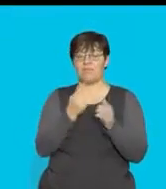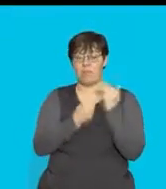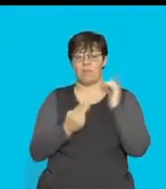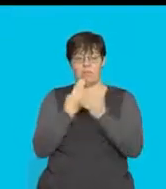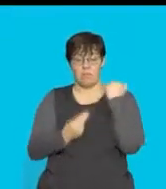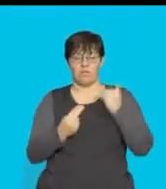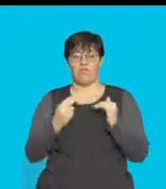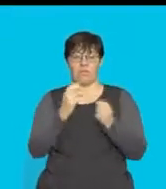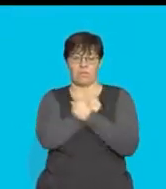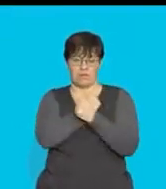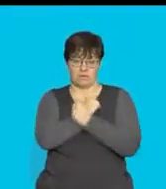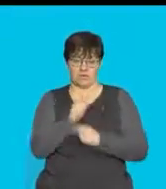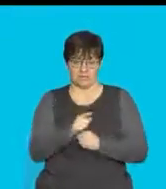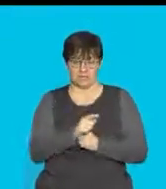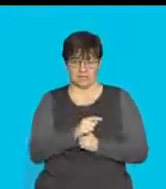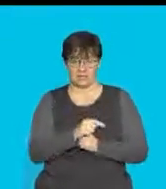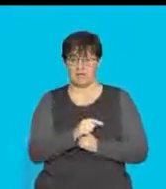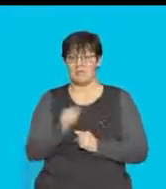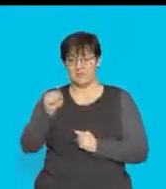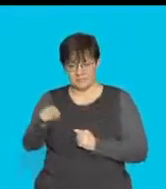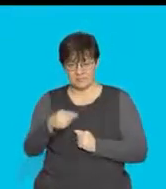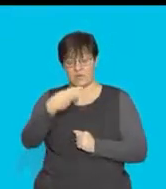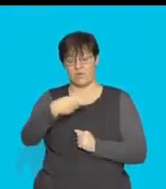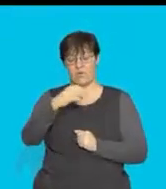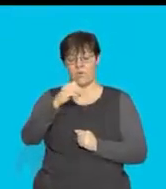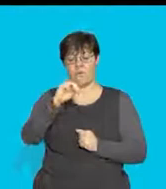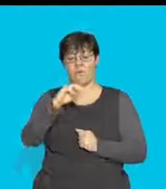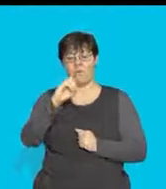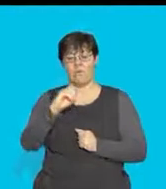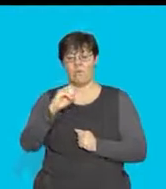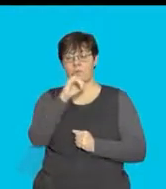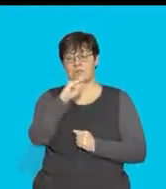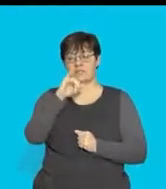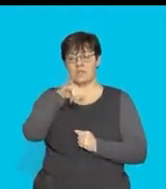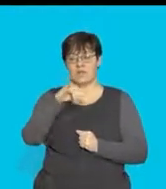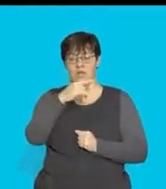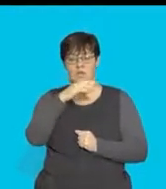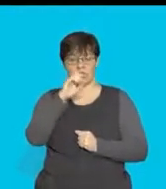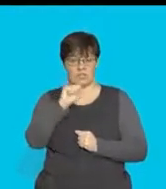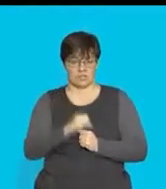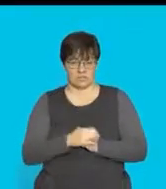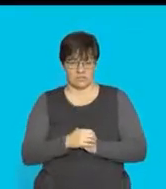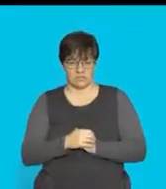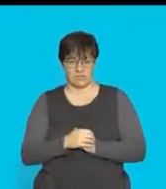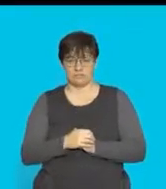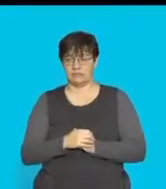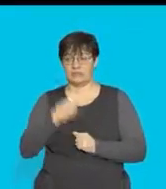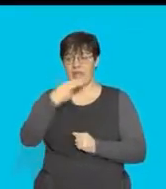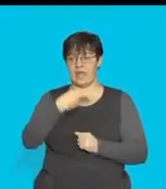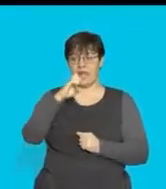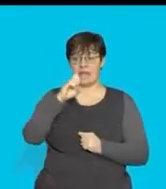same allele from both the parents, making this zygote a homozygous zygote. The